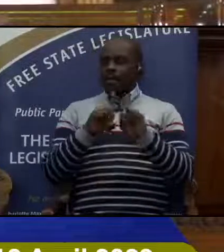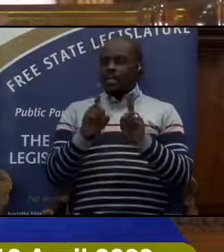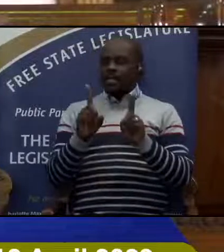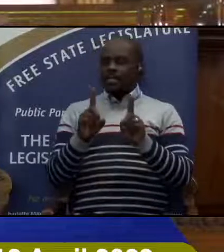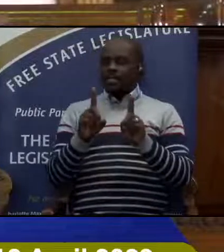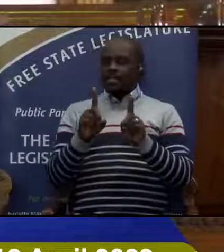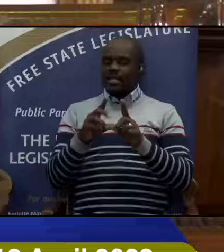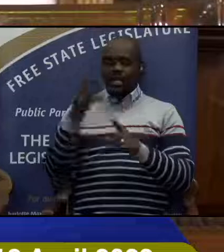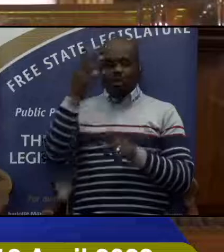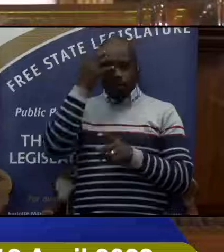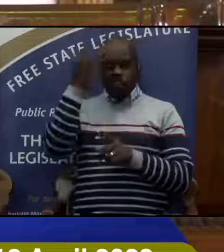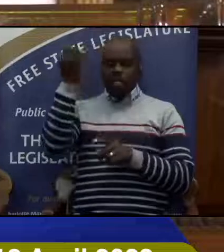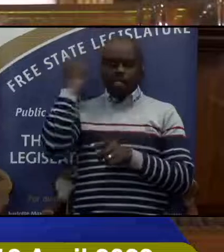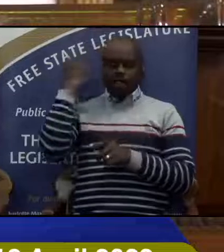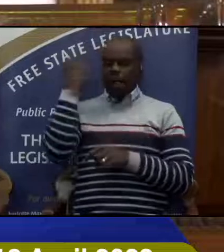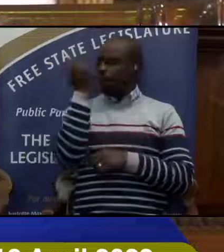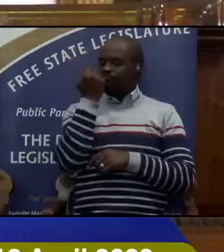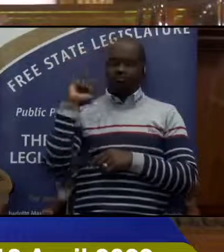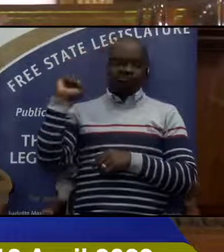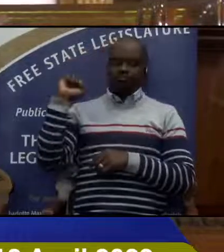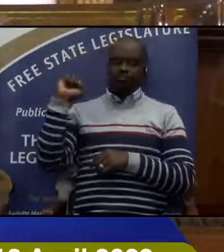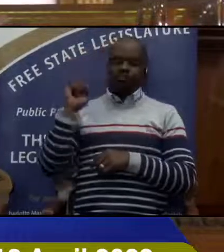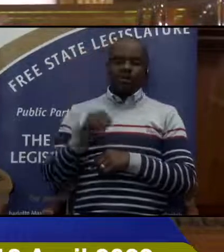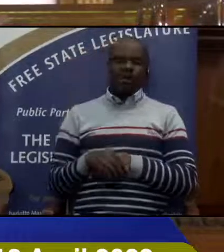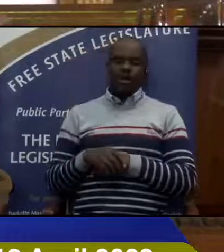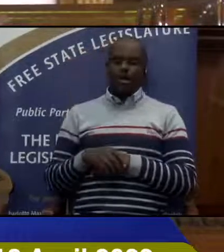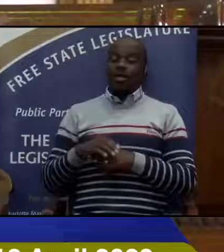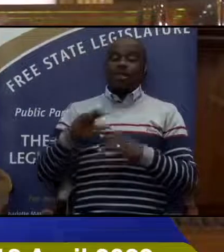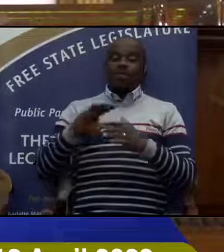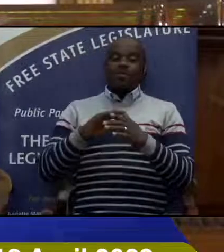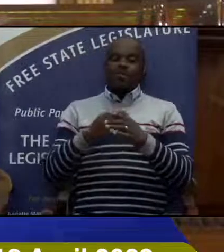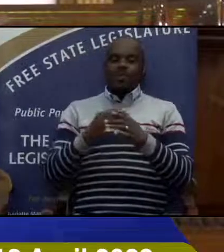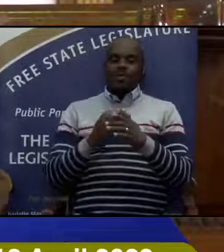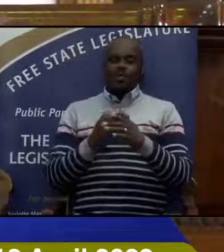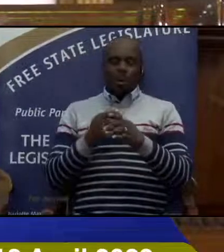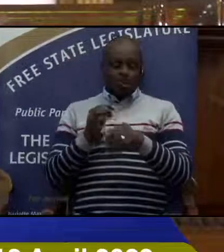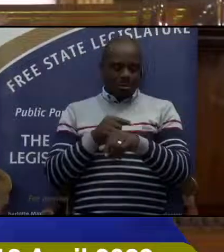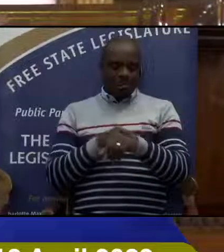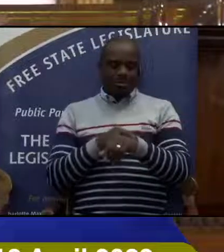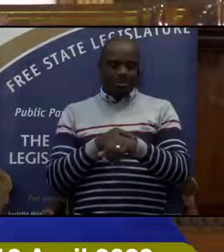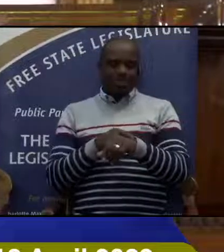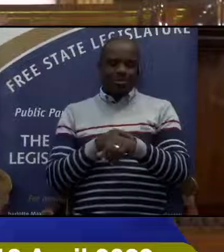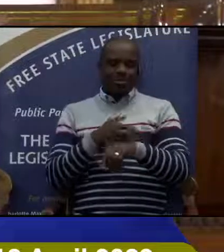forgotten, because the wounds are still gaping.